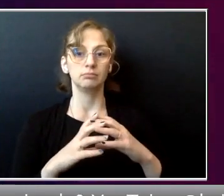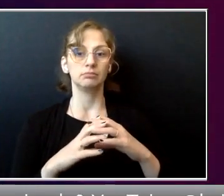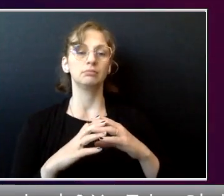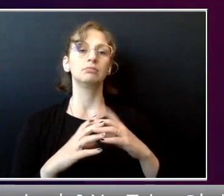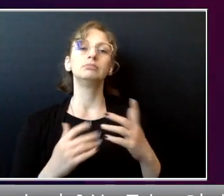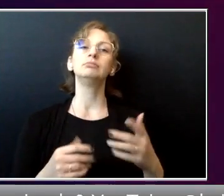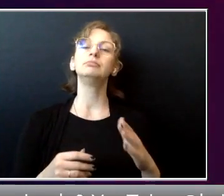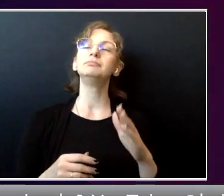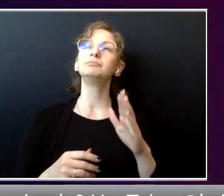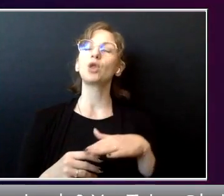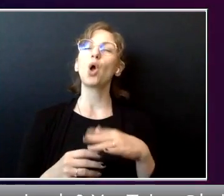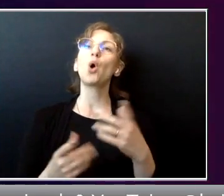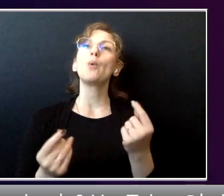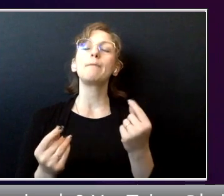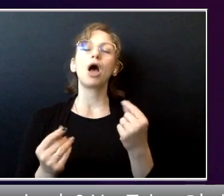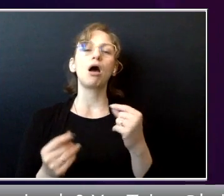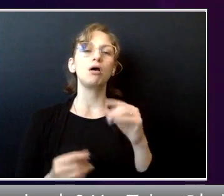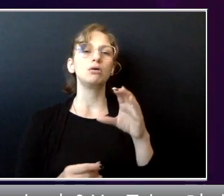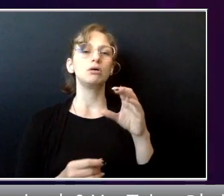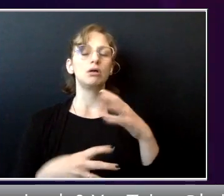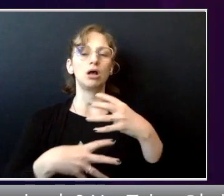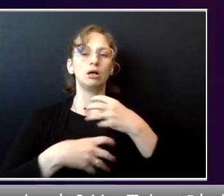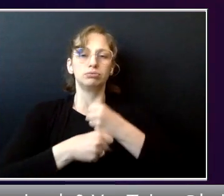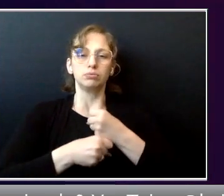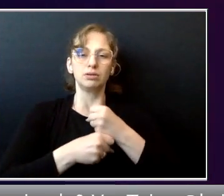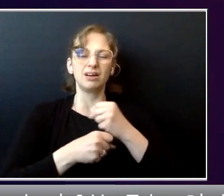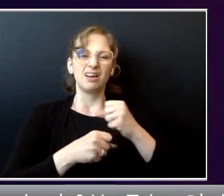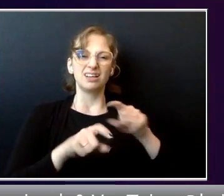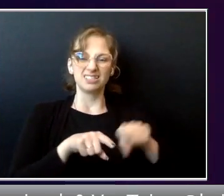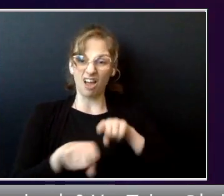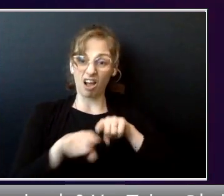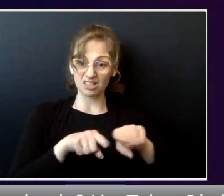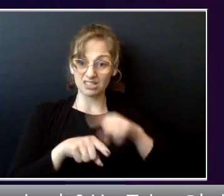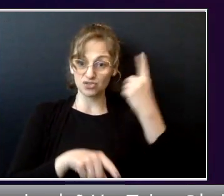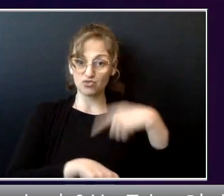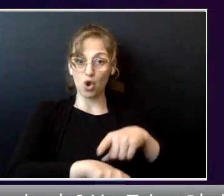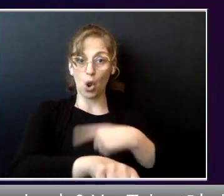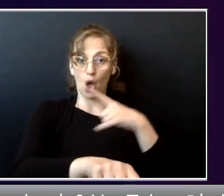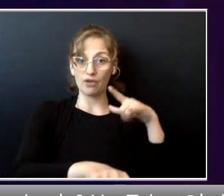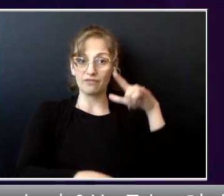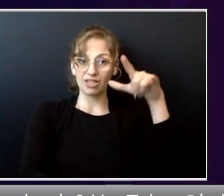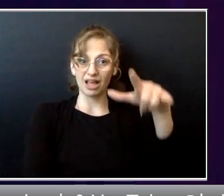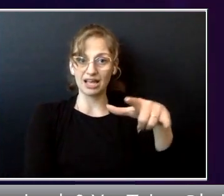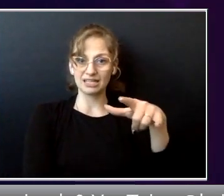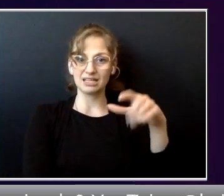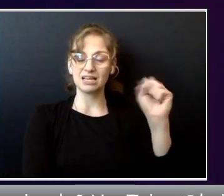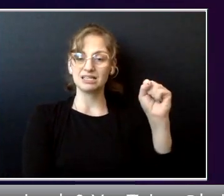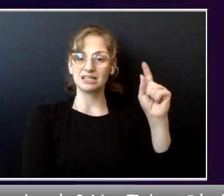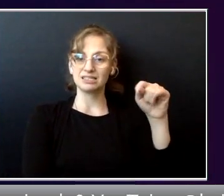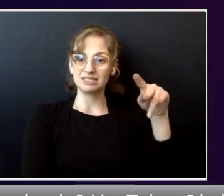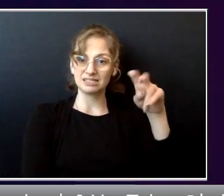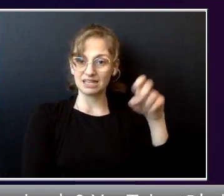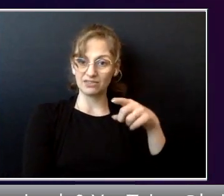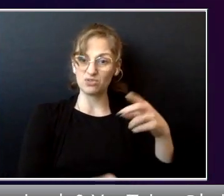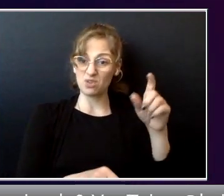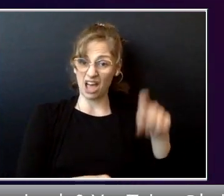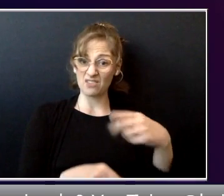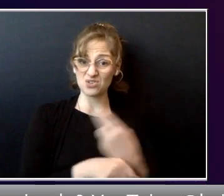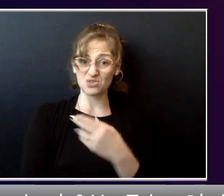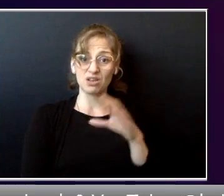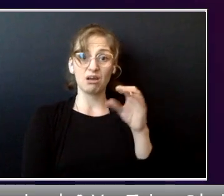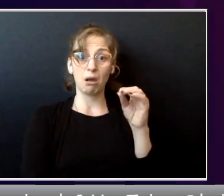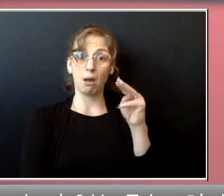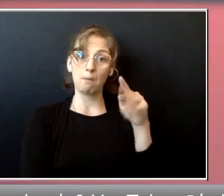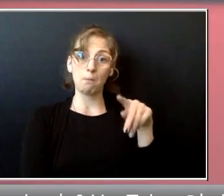long flights? Do you have to wear pressure socks now? Or are they called compression garments? Yeah, so elastic